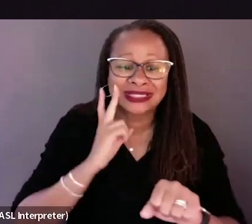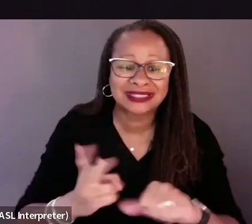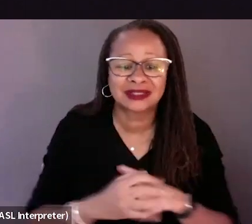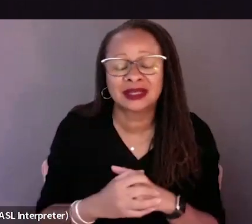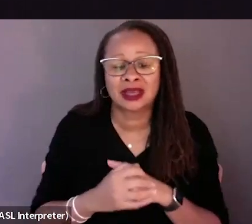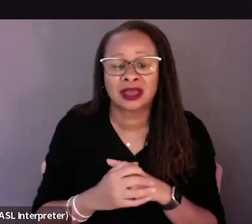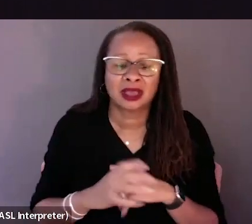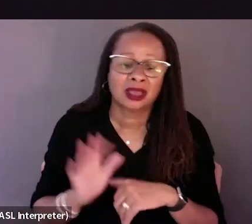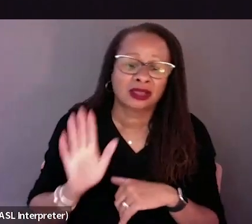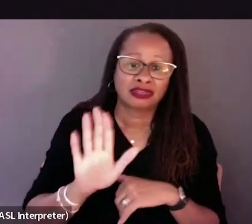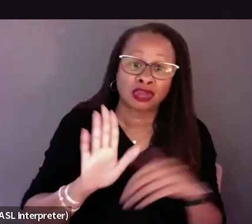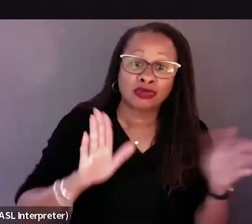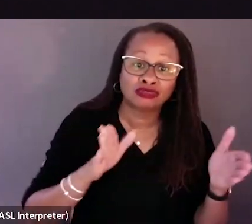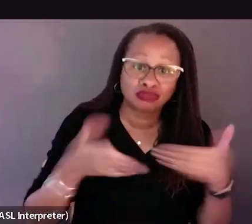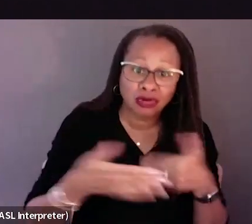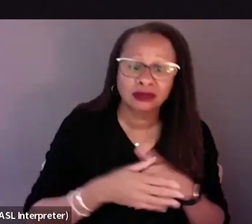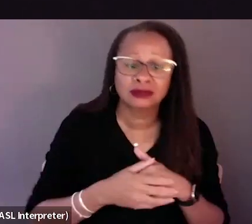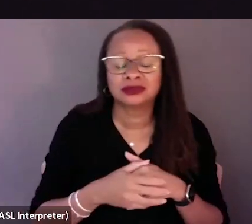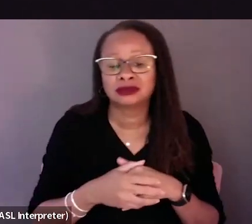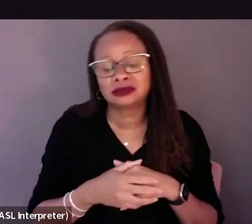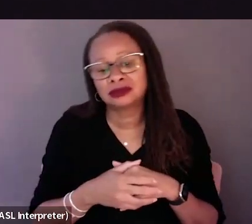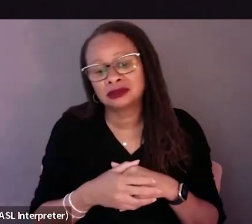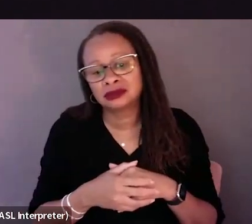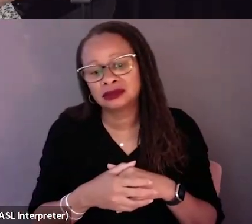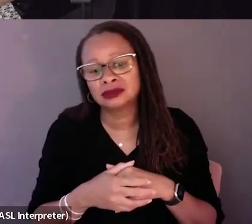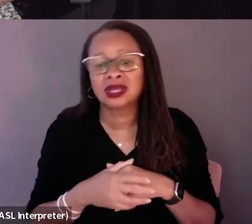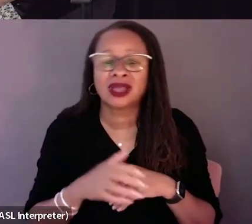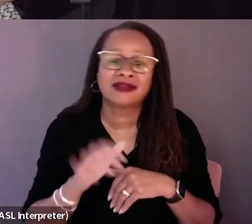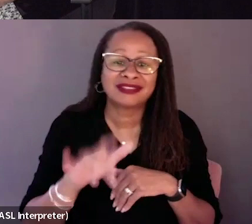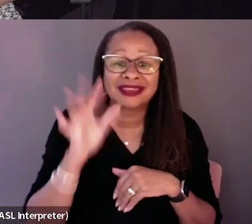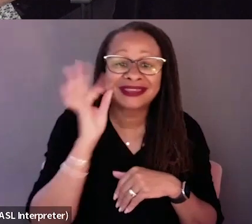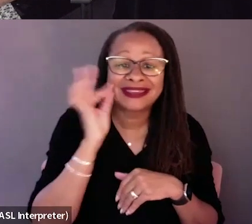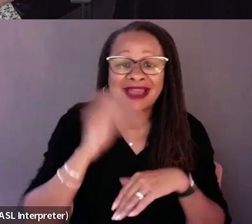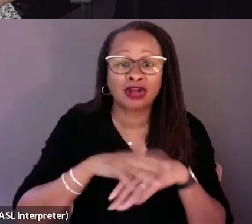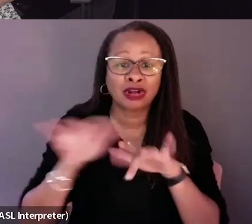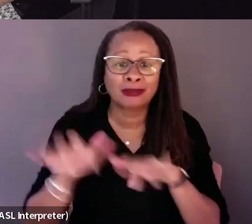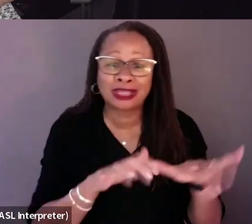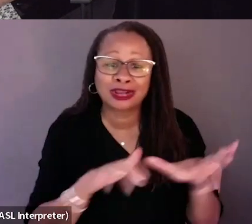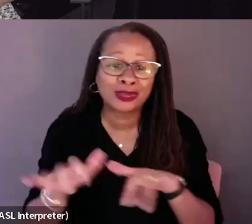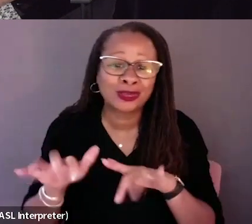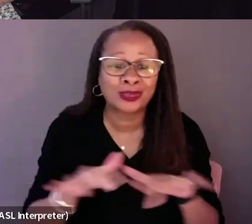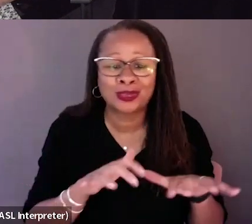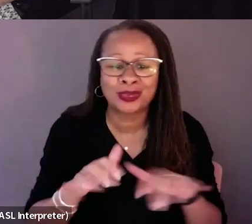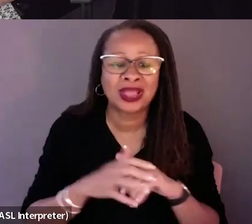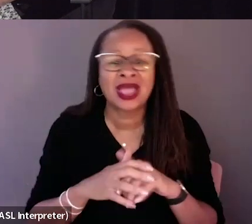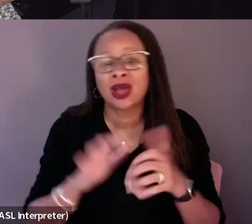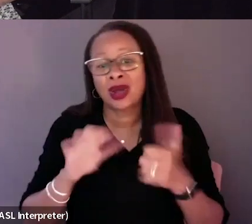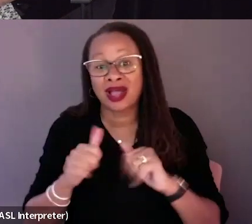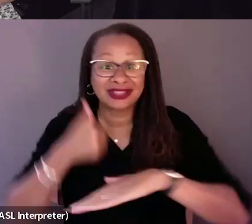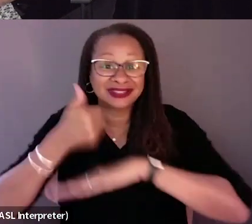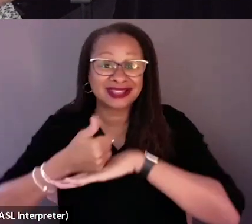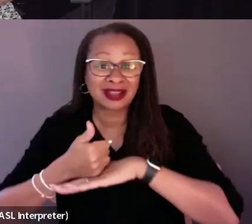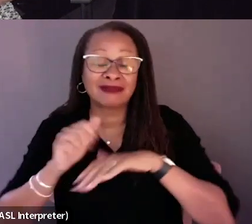their rooms, teddy bears on the piano, or whenever how they put the camera. And then